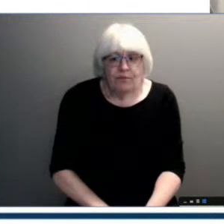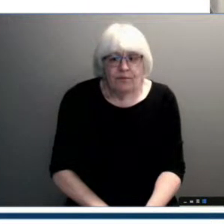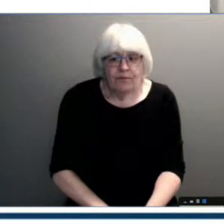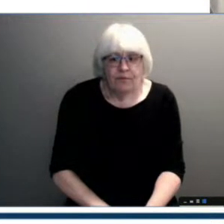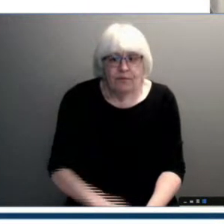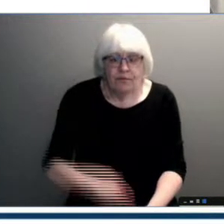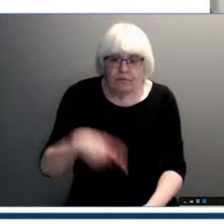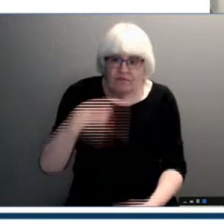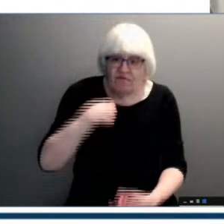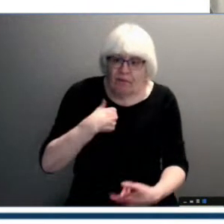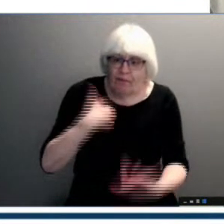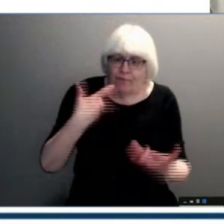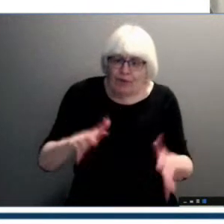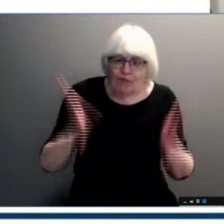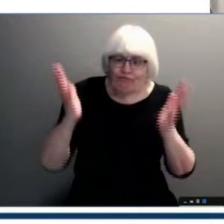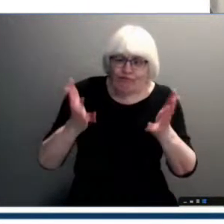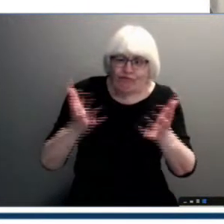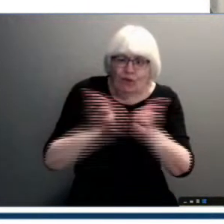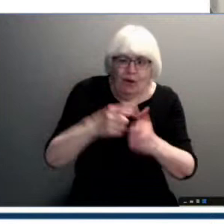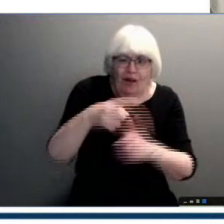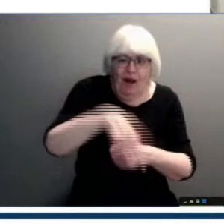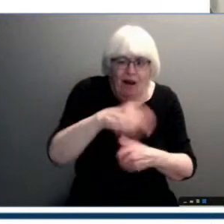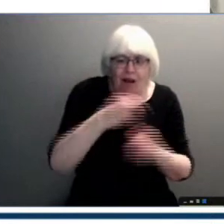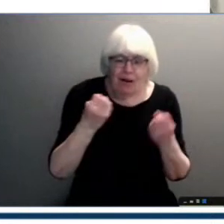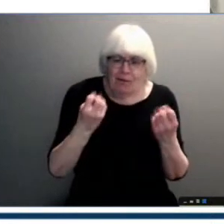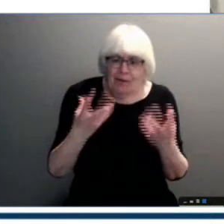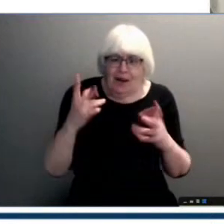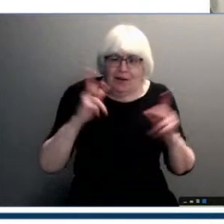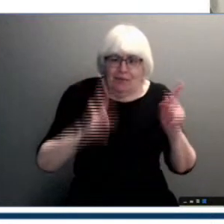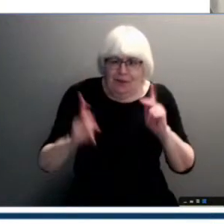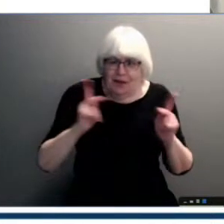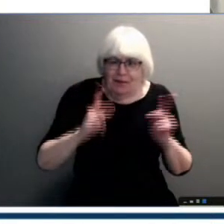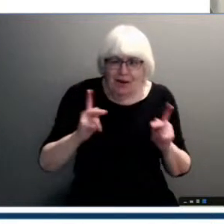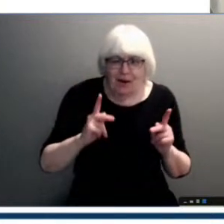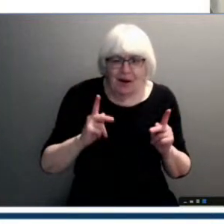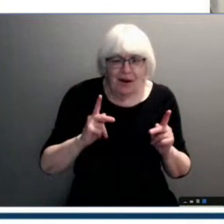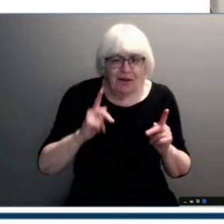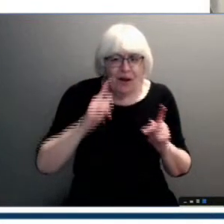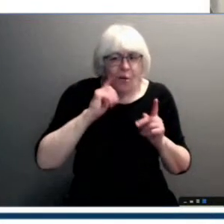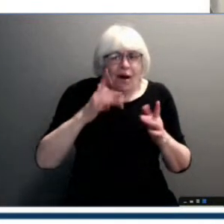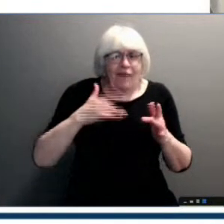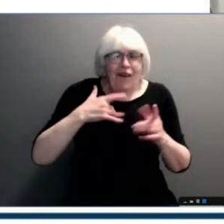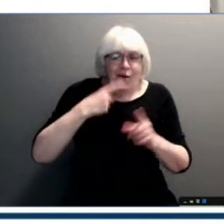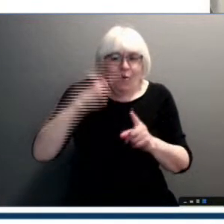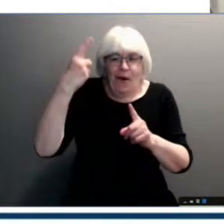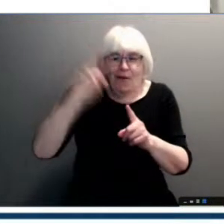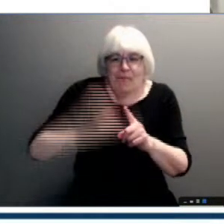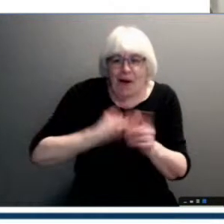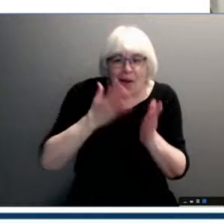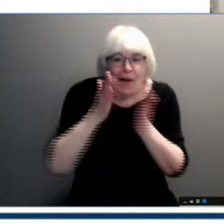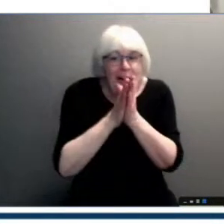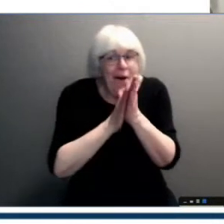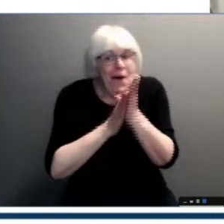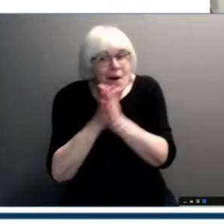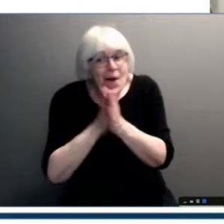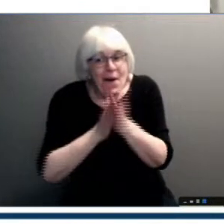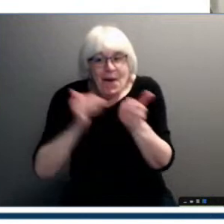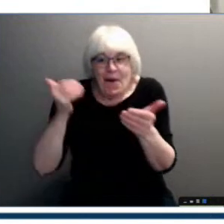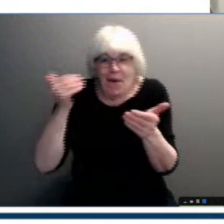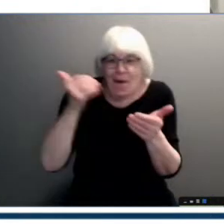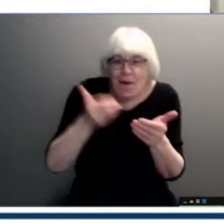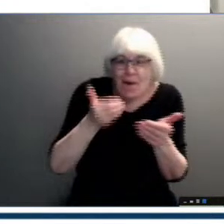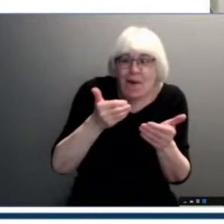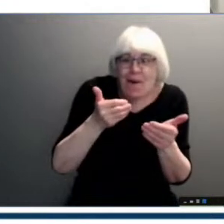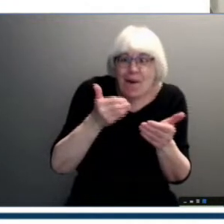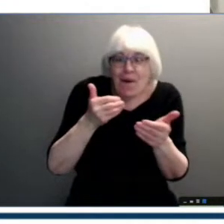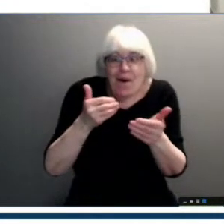during the past 21 months. They saw the light at the end of the tunnel. Now, the last couple of weeks, and even the last few